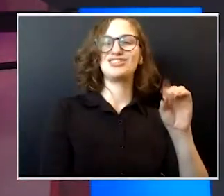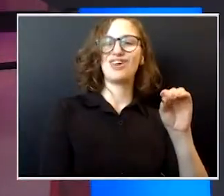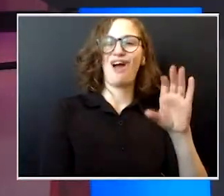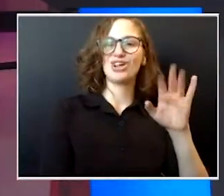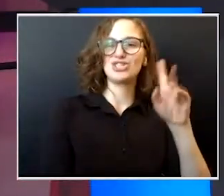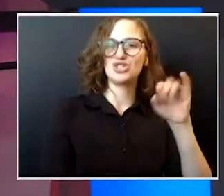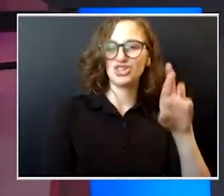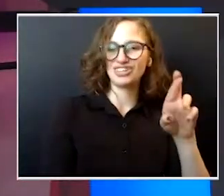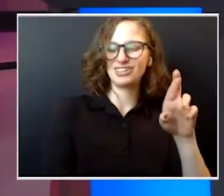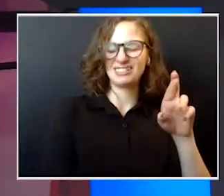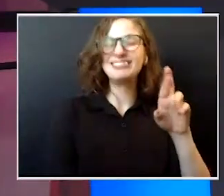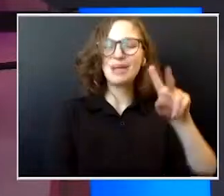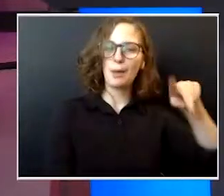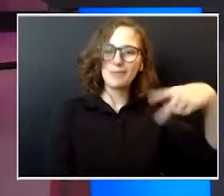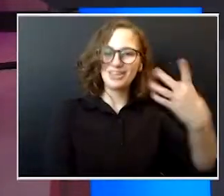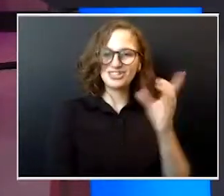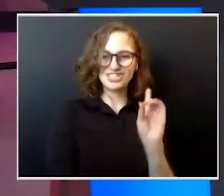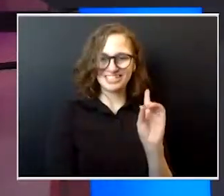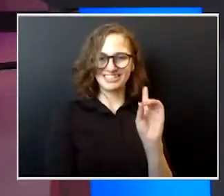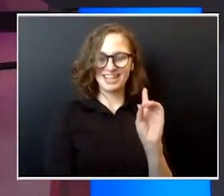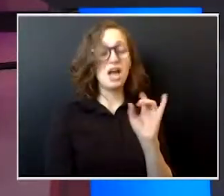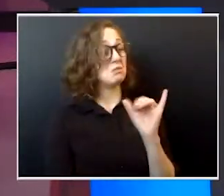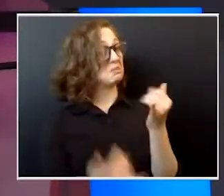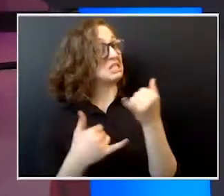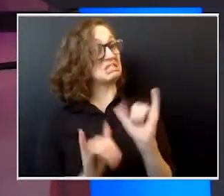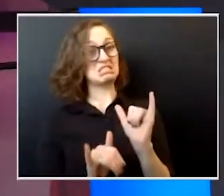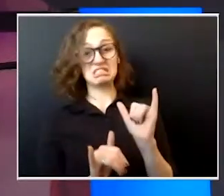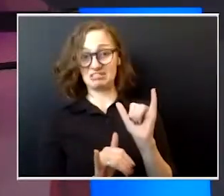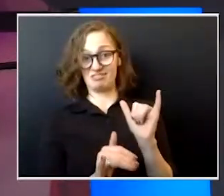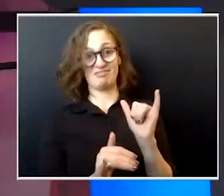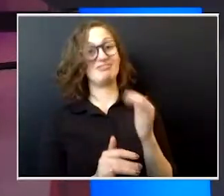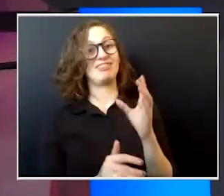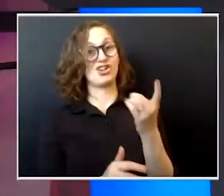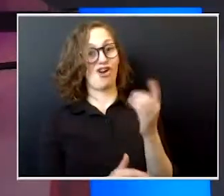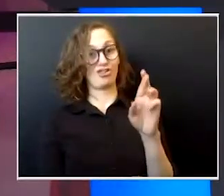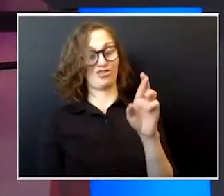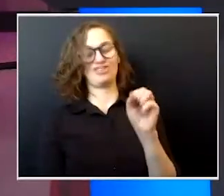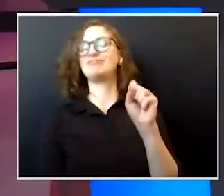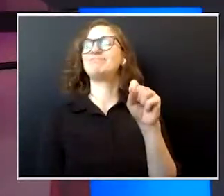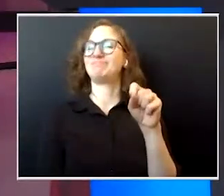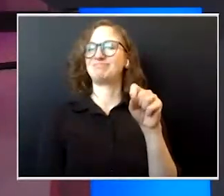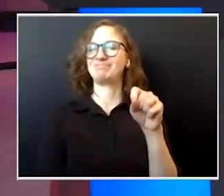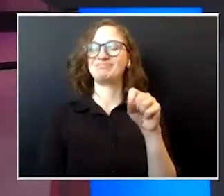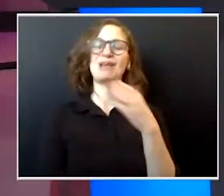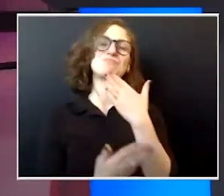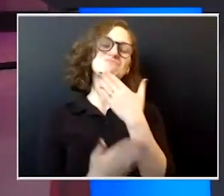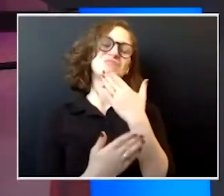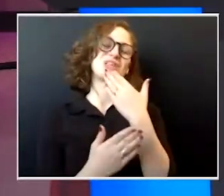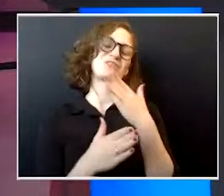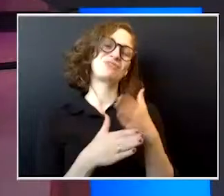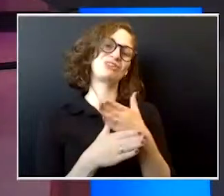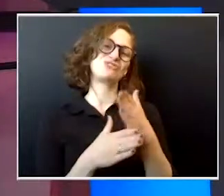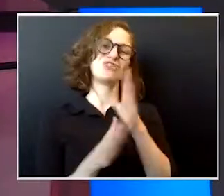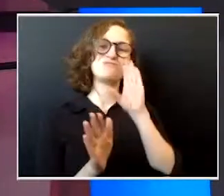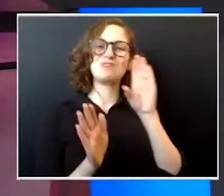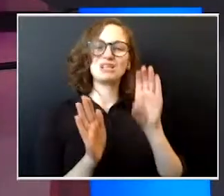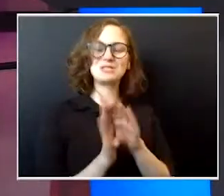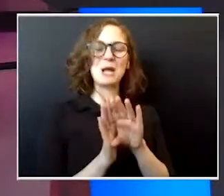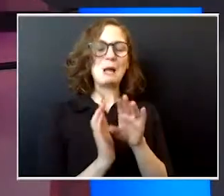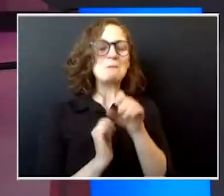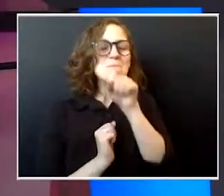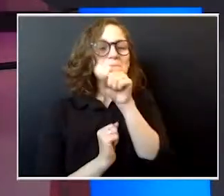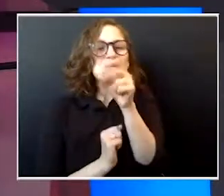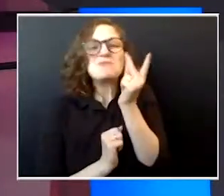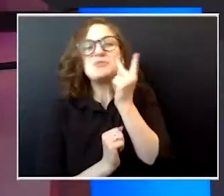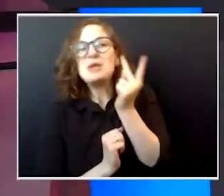Yes. Absolutely. Absolutely. Wow. Thank you for sharing those pictures. Yes. I love getting a peek at the doctors' personal lives, and I